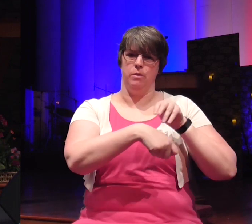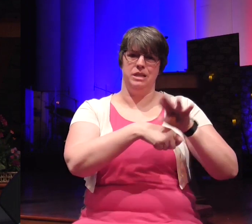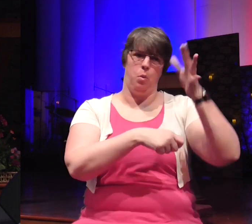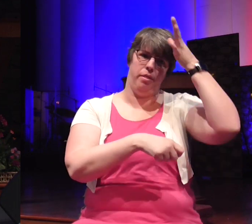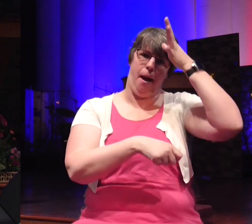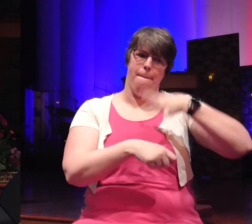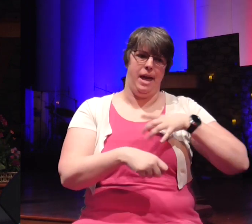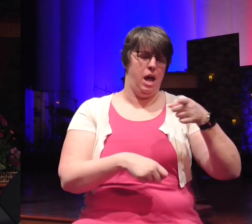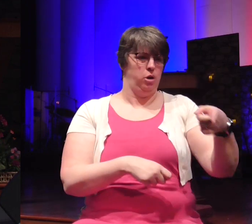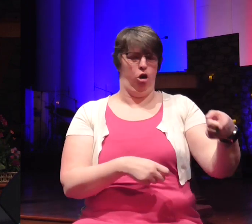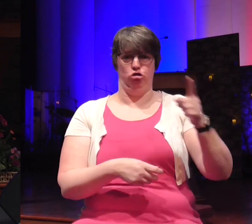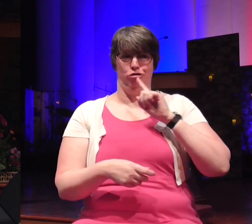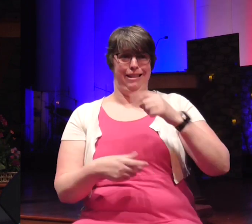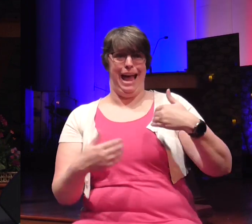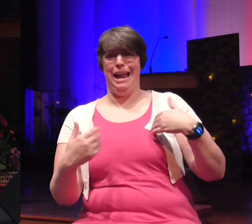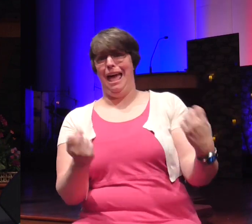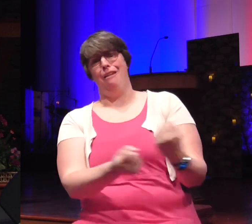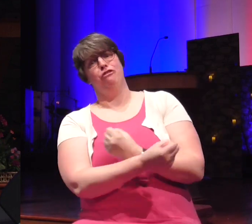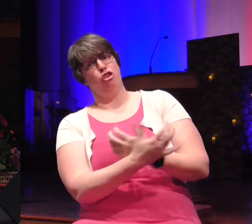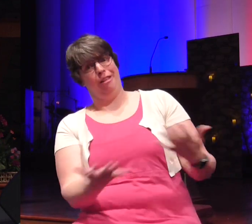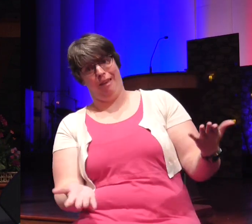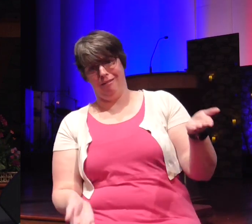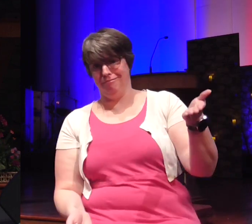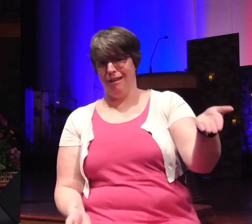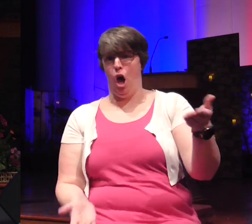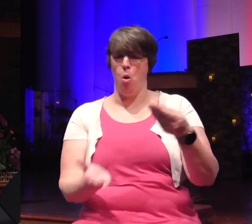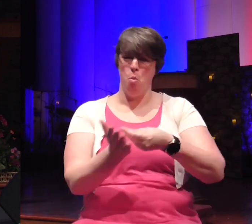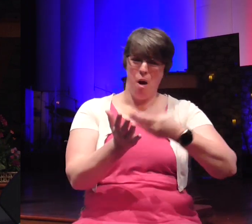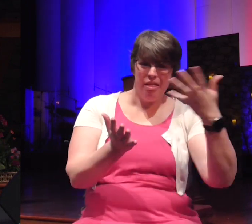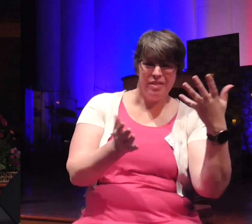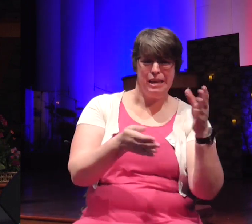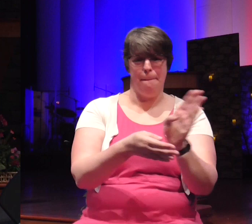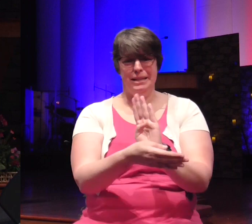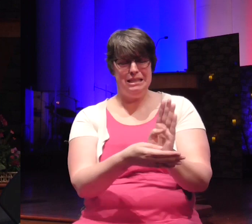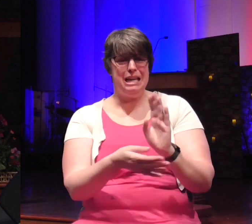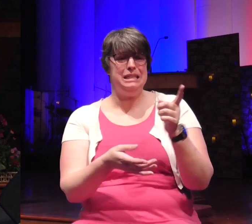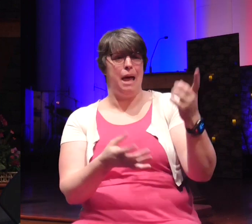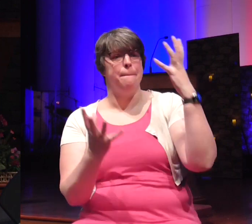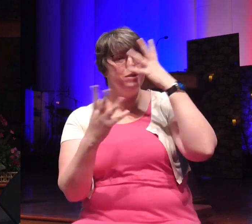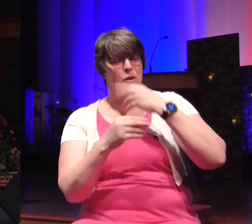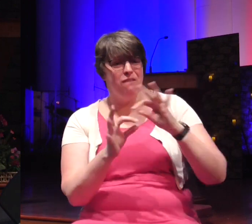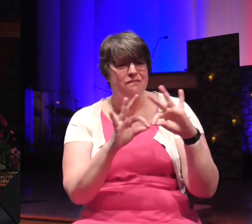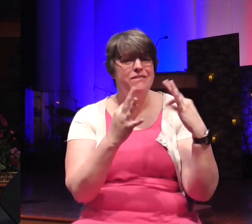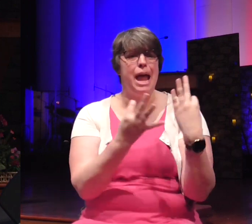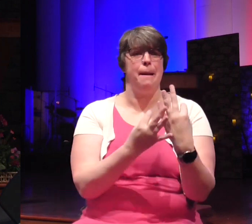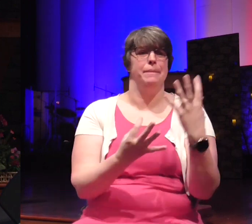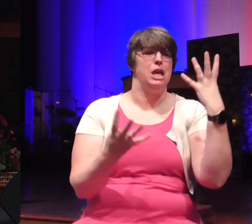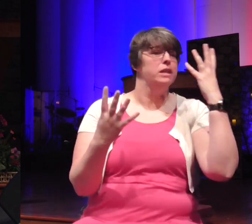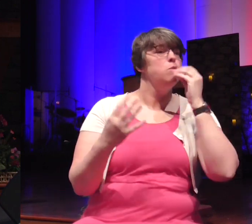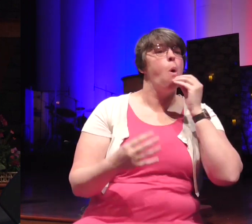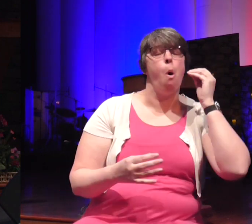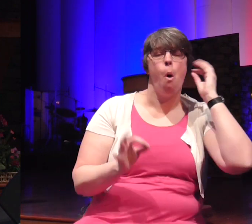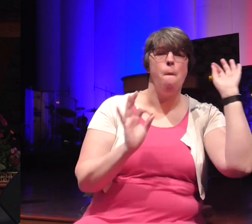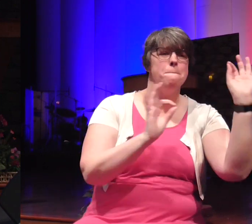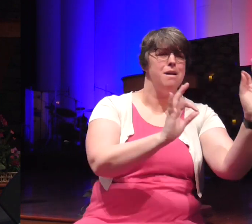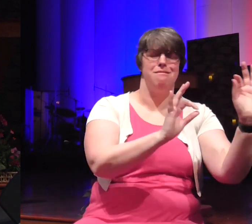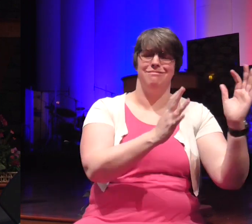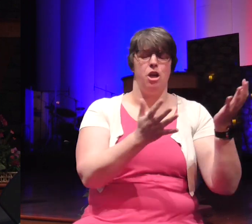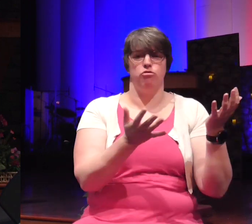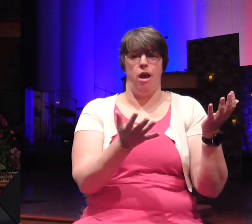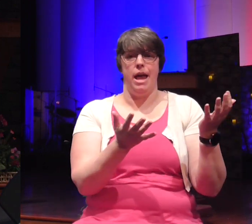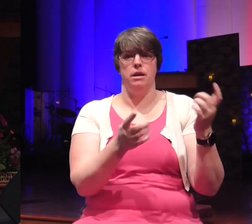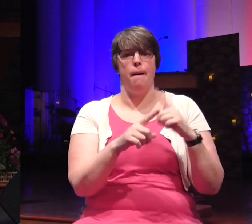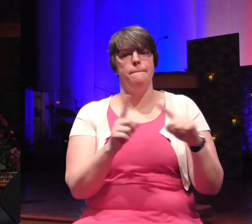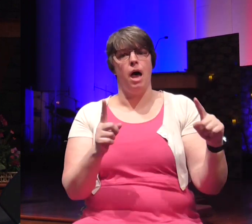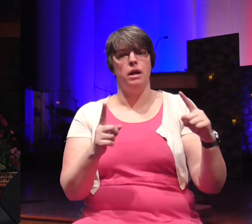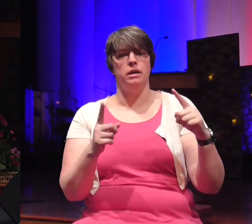him, ostensibly. I mean, he was very wealthy in his business, had a beautiful family, beautiful home, and everything. But